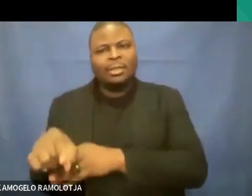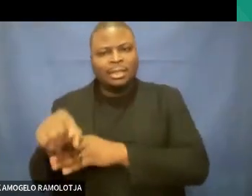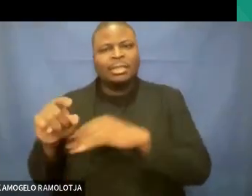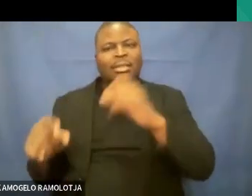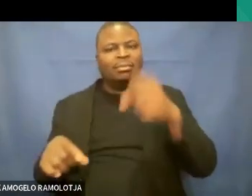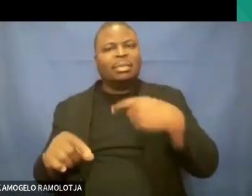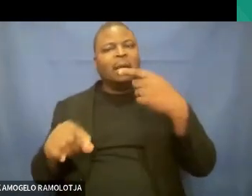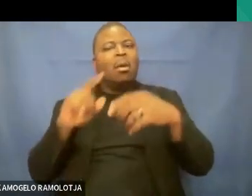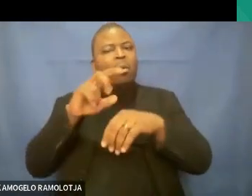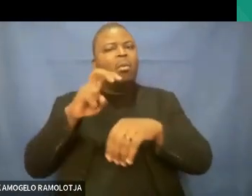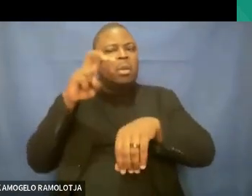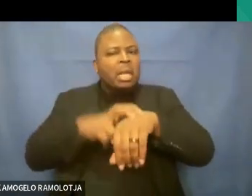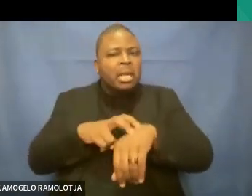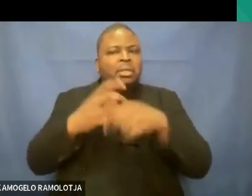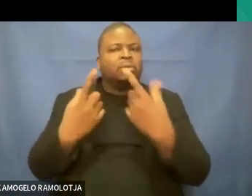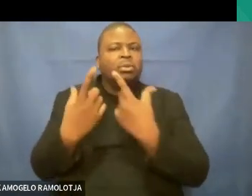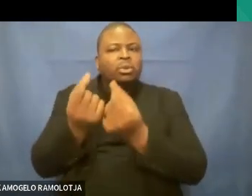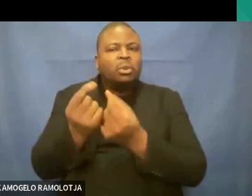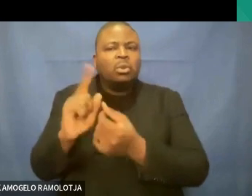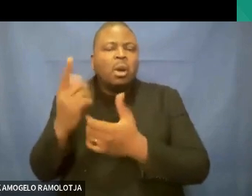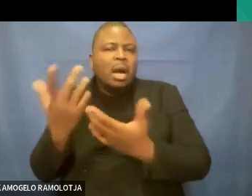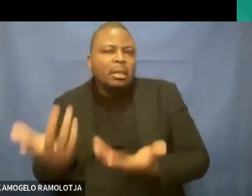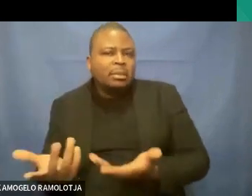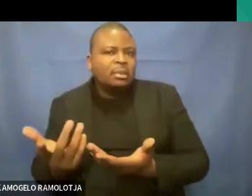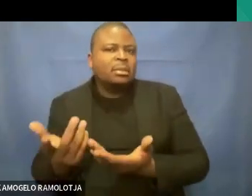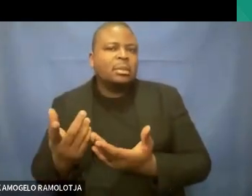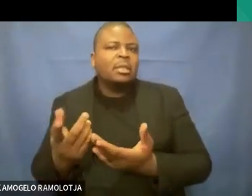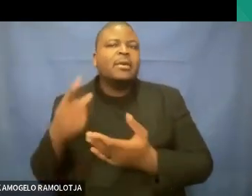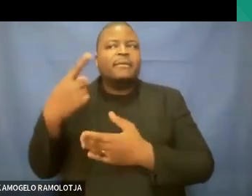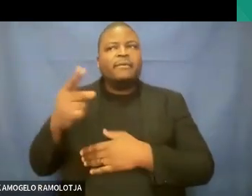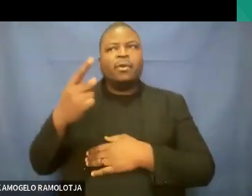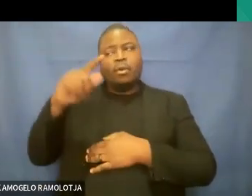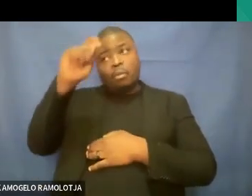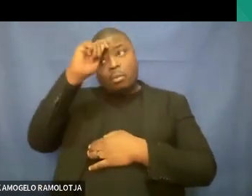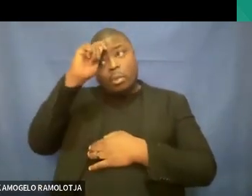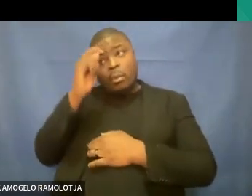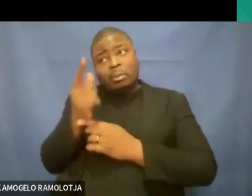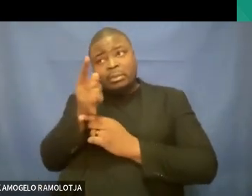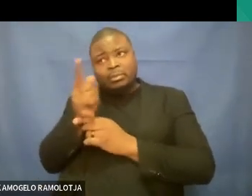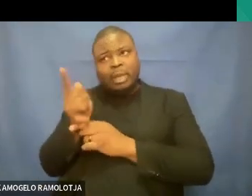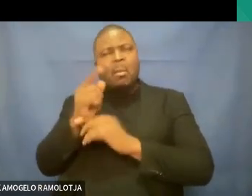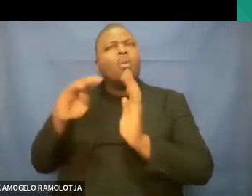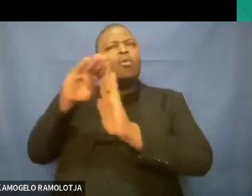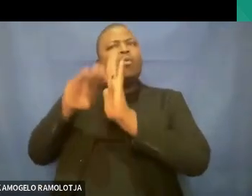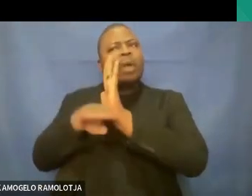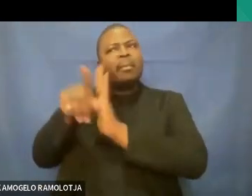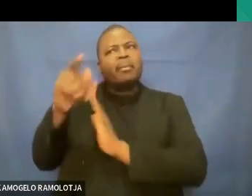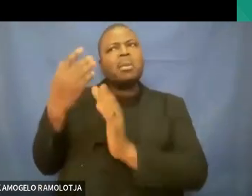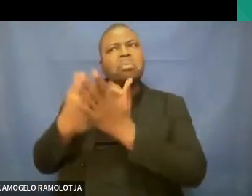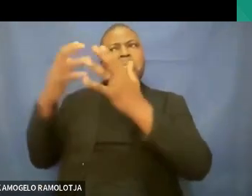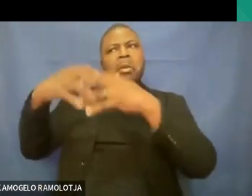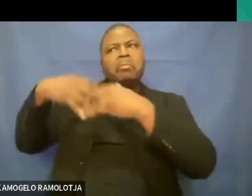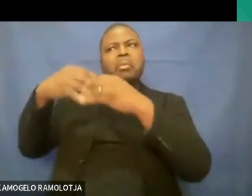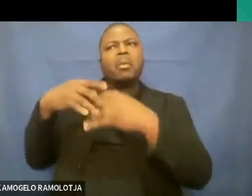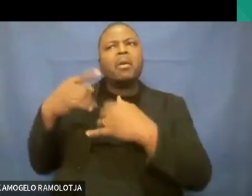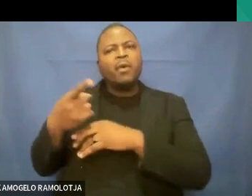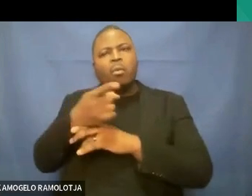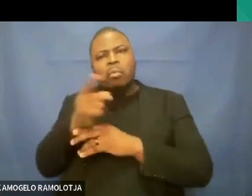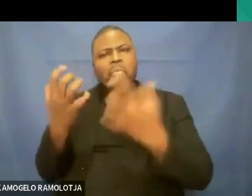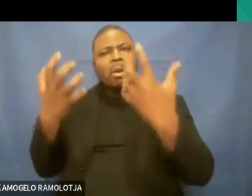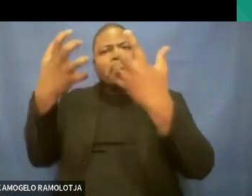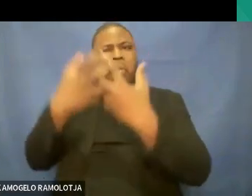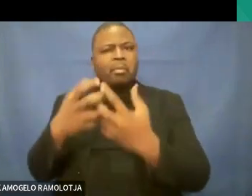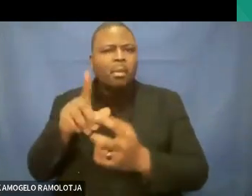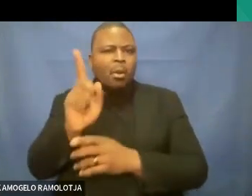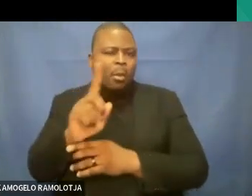needs to be done by the programs for boys and men. And it showed that there were some